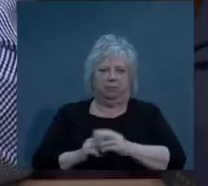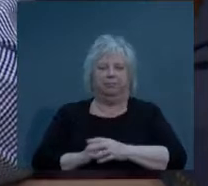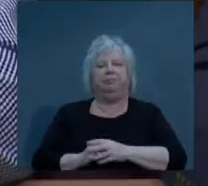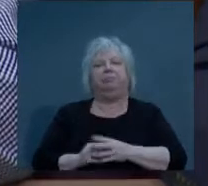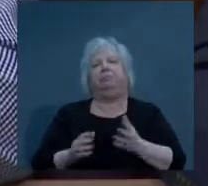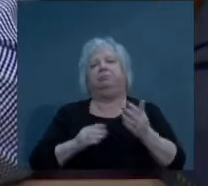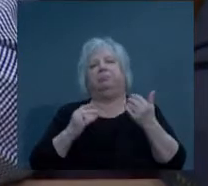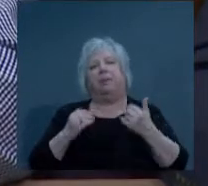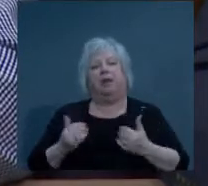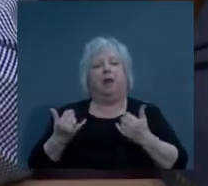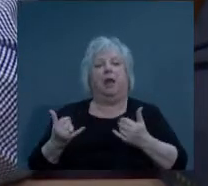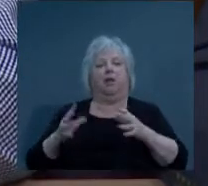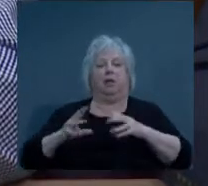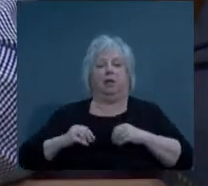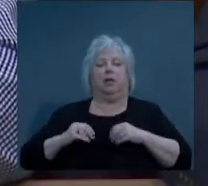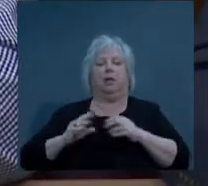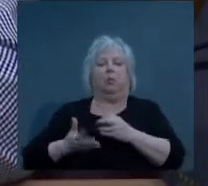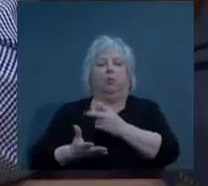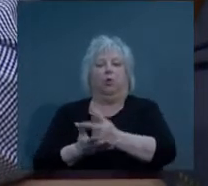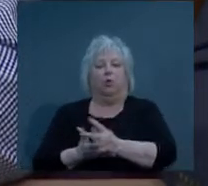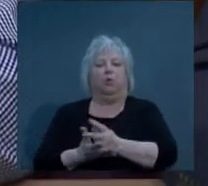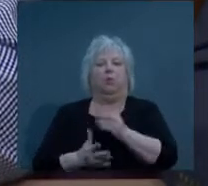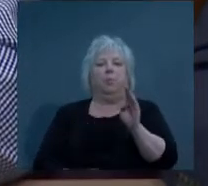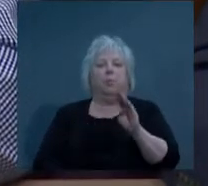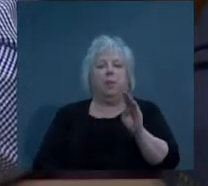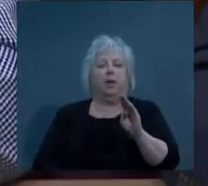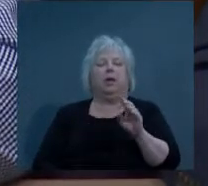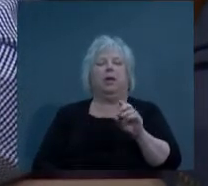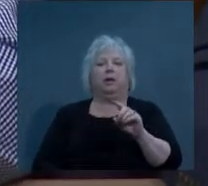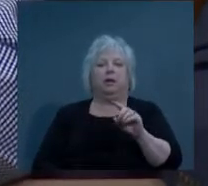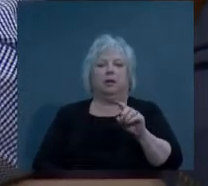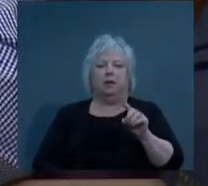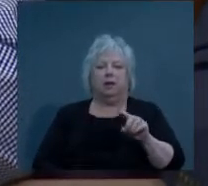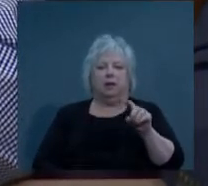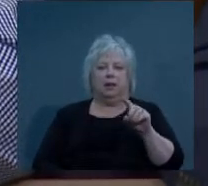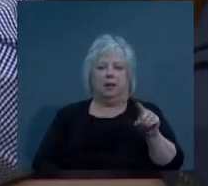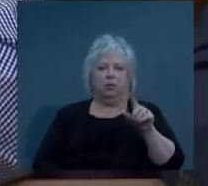consent approval items, item B, file